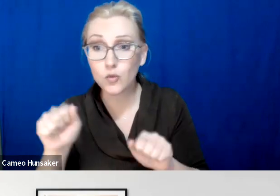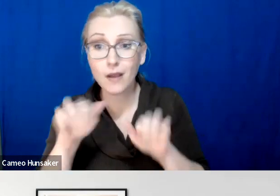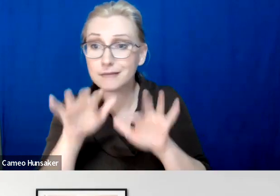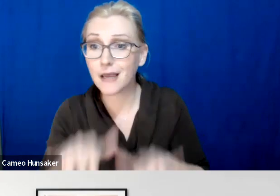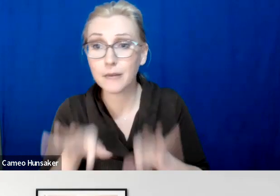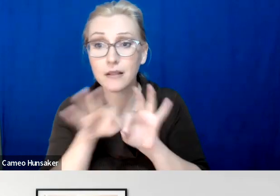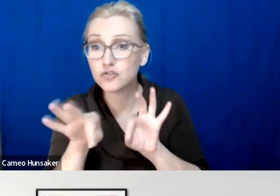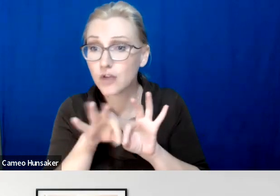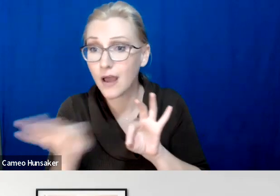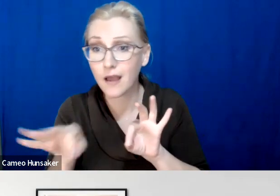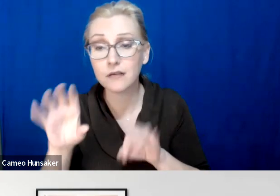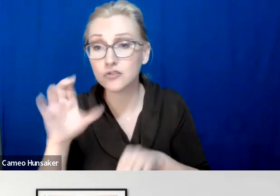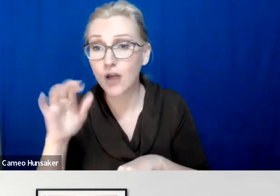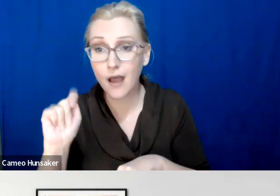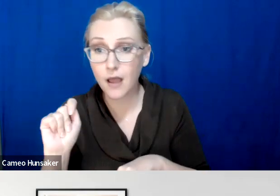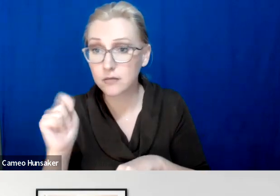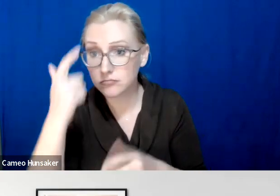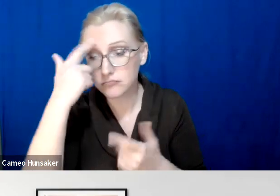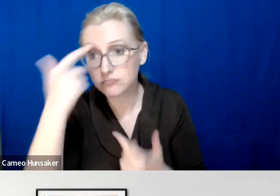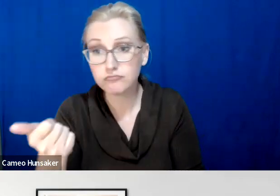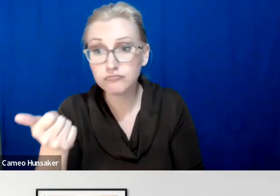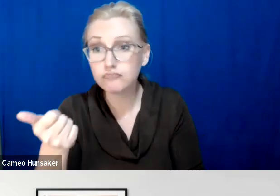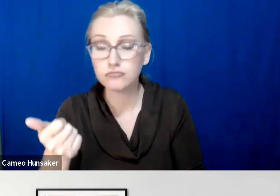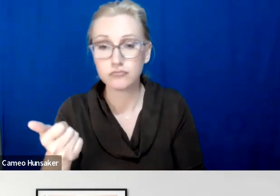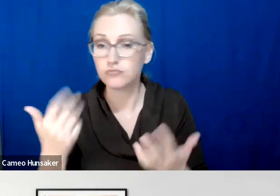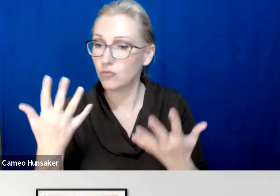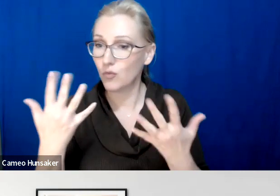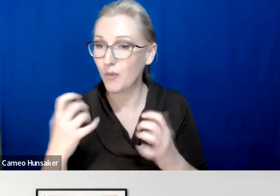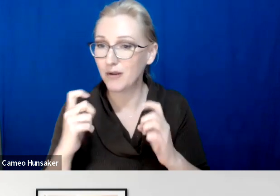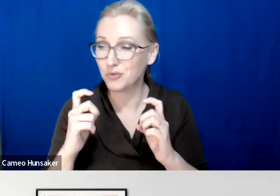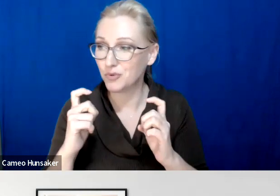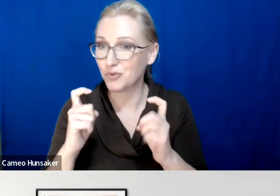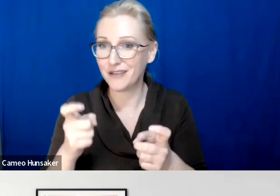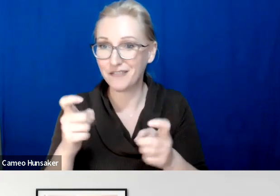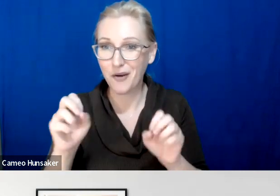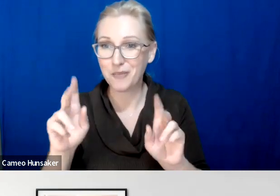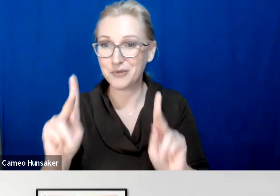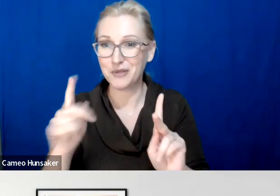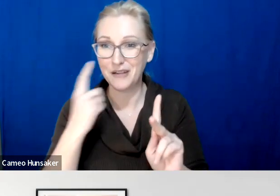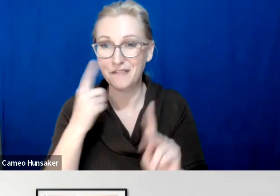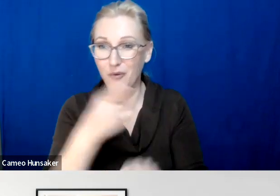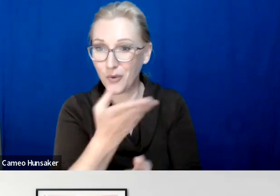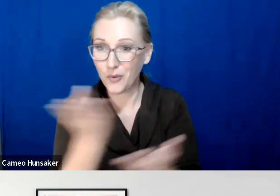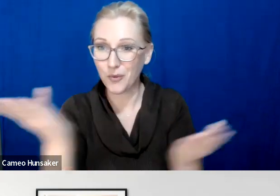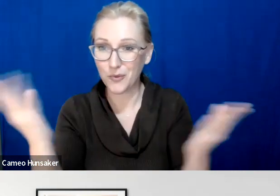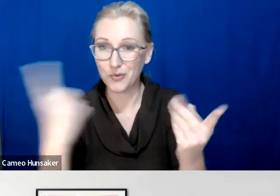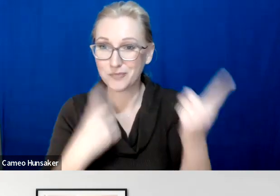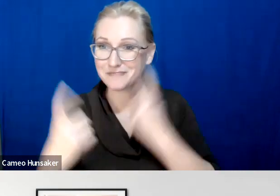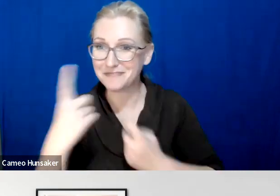if you'd like. But we want to give you the opportunity to ask your questions at this time.